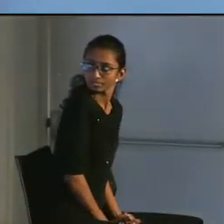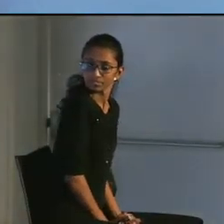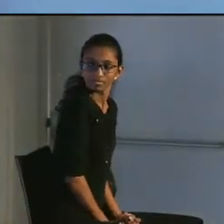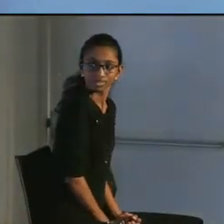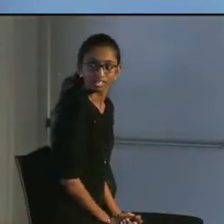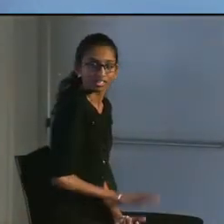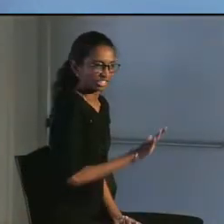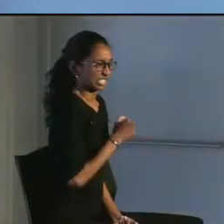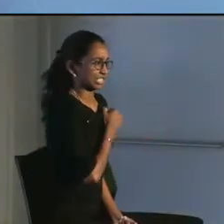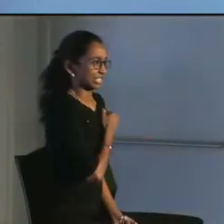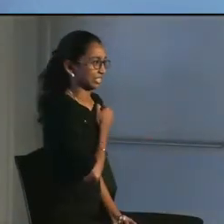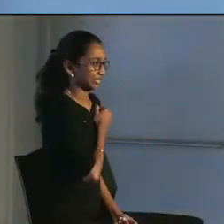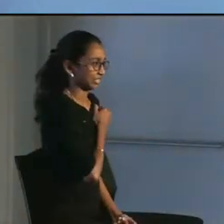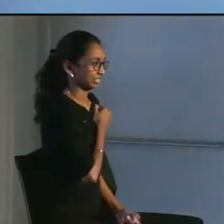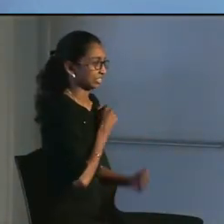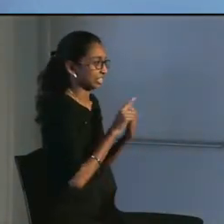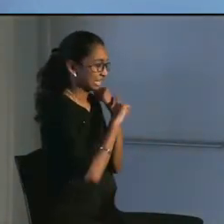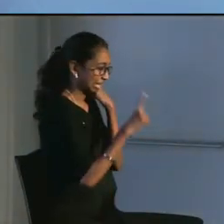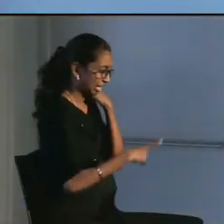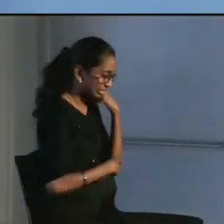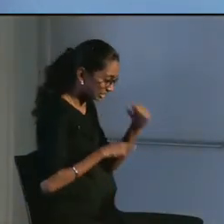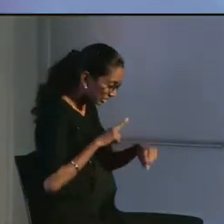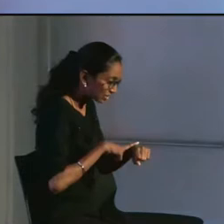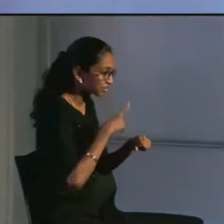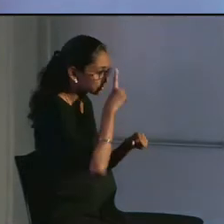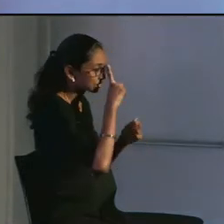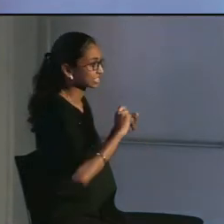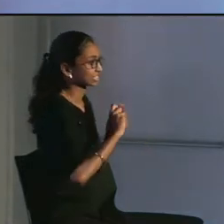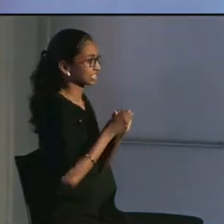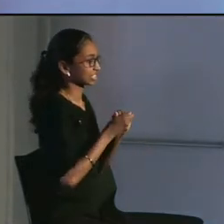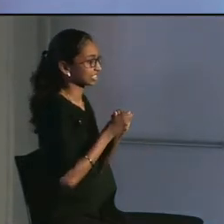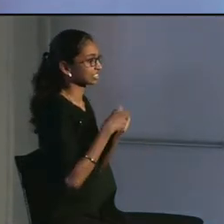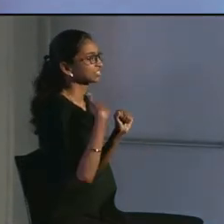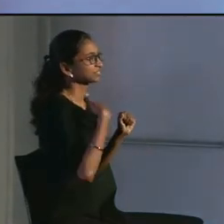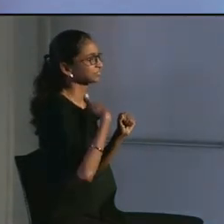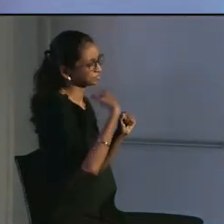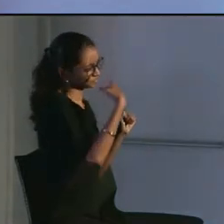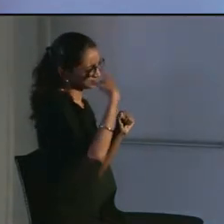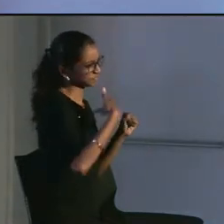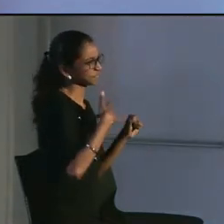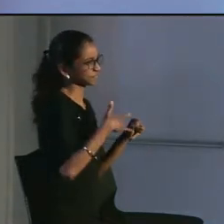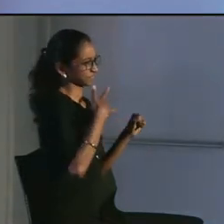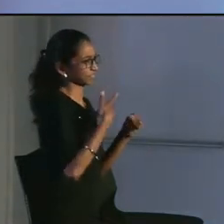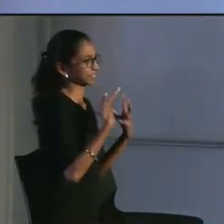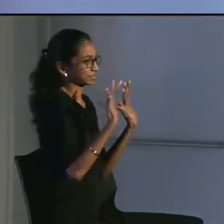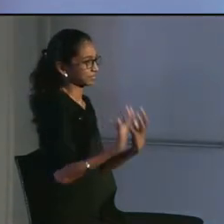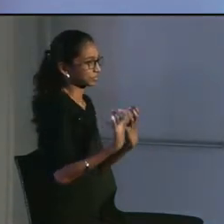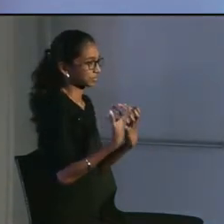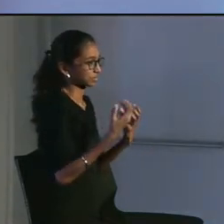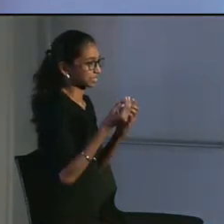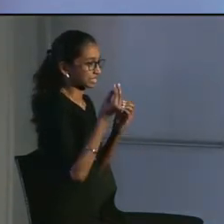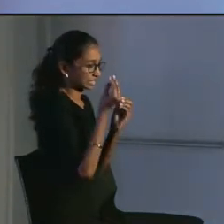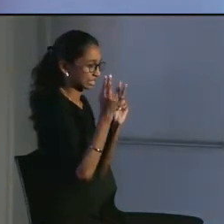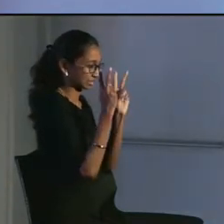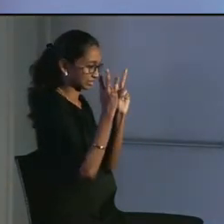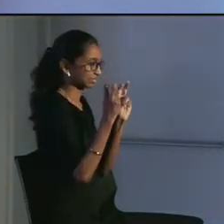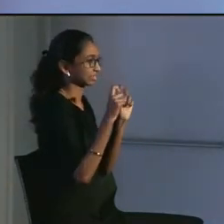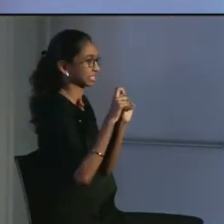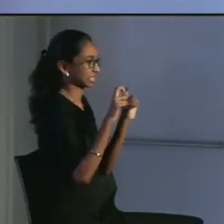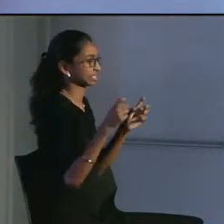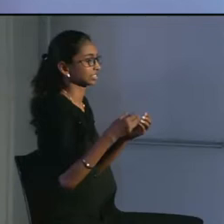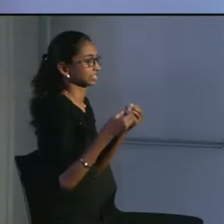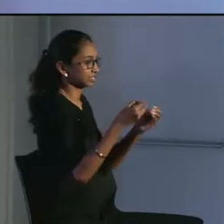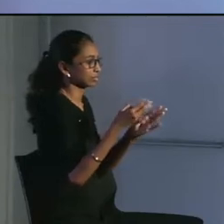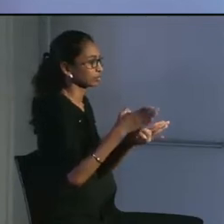Sorry about this last minute change. I just felt I wanted to lay the context a little bit before the